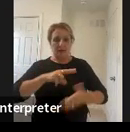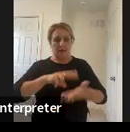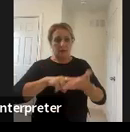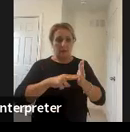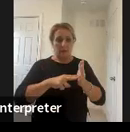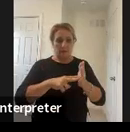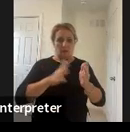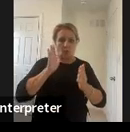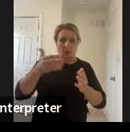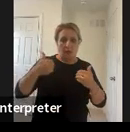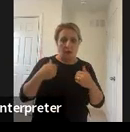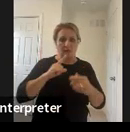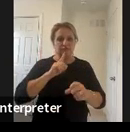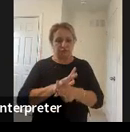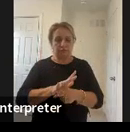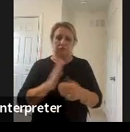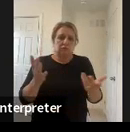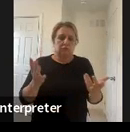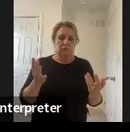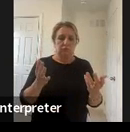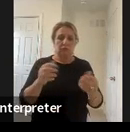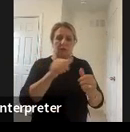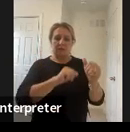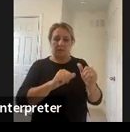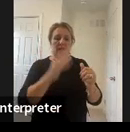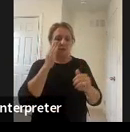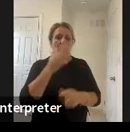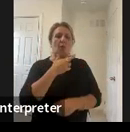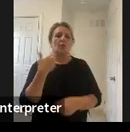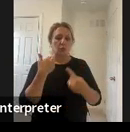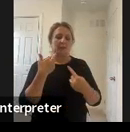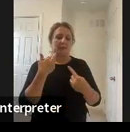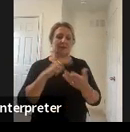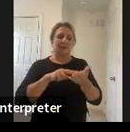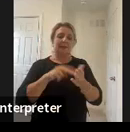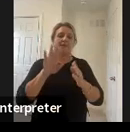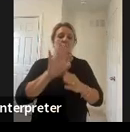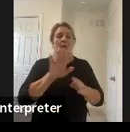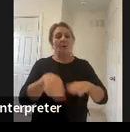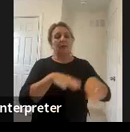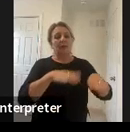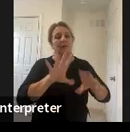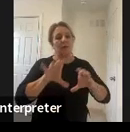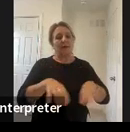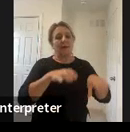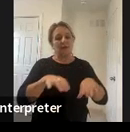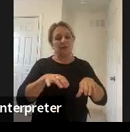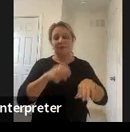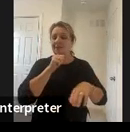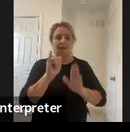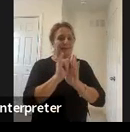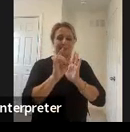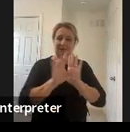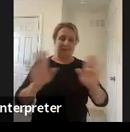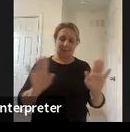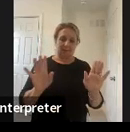likely to get it. Through science, we know that risk is a result of behaviors and actions, not identity. So it